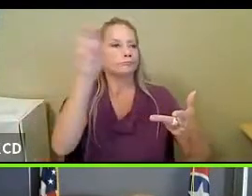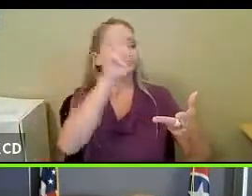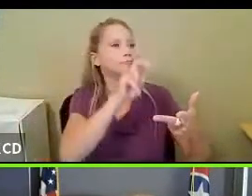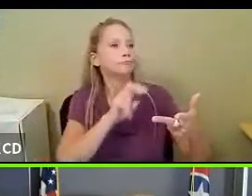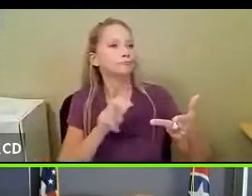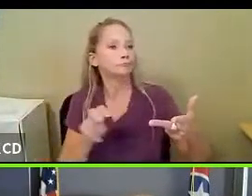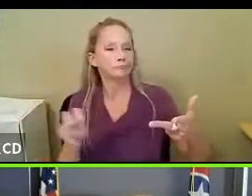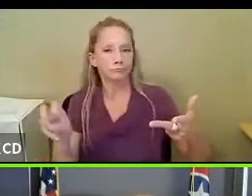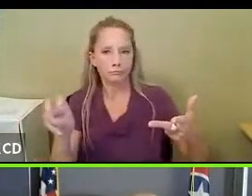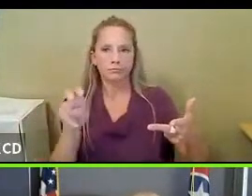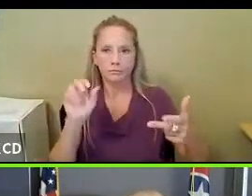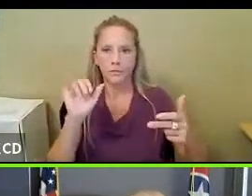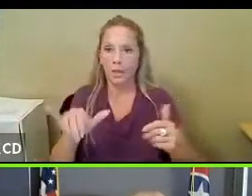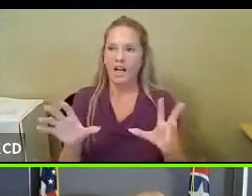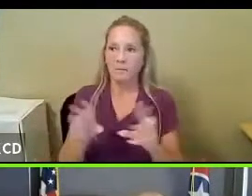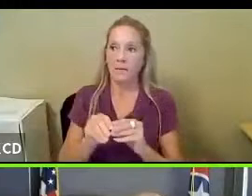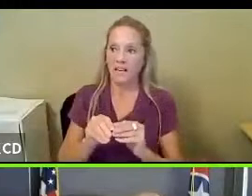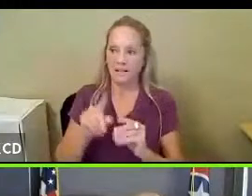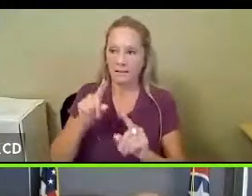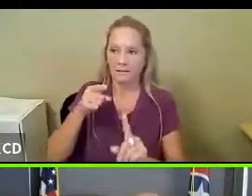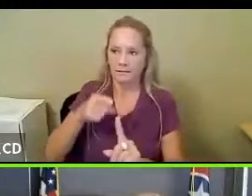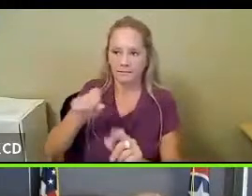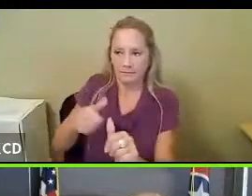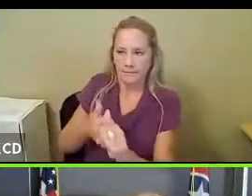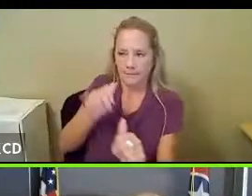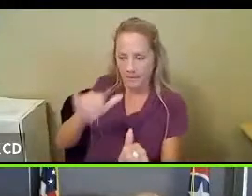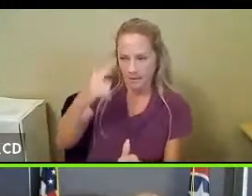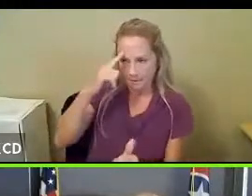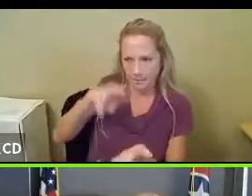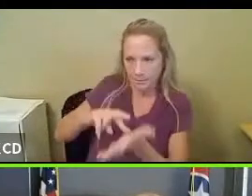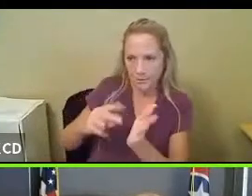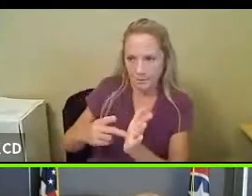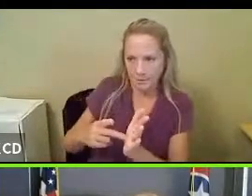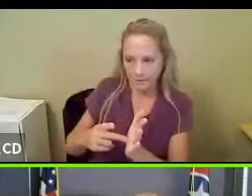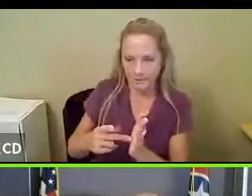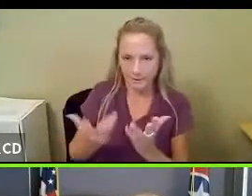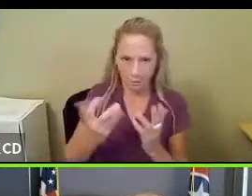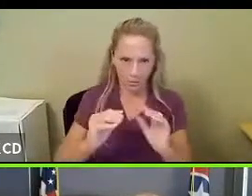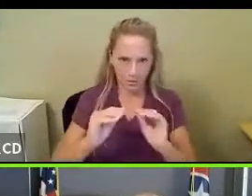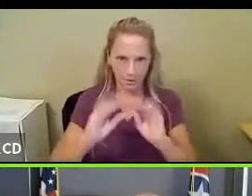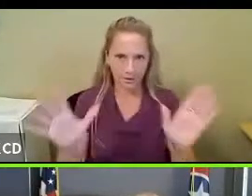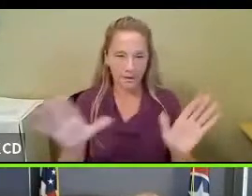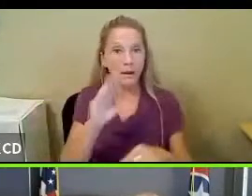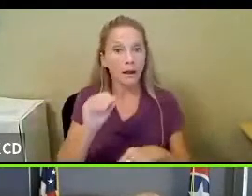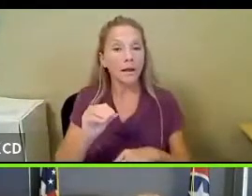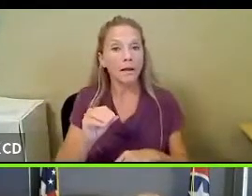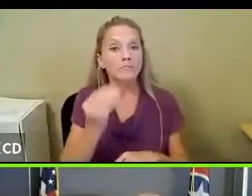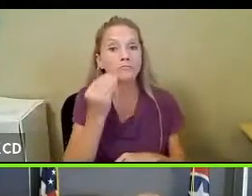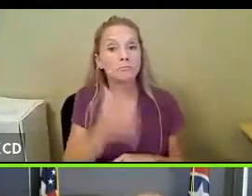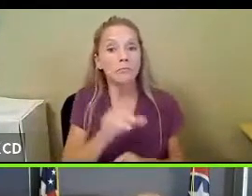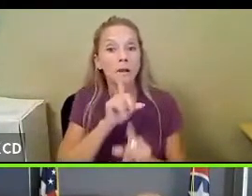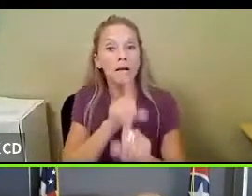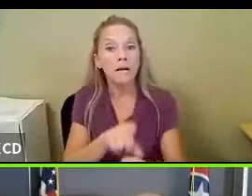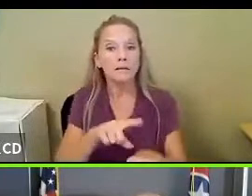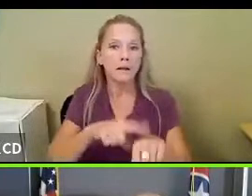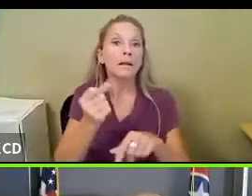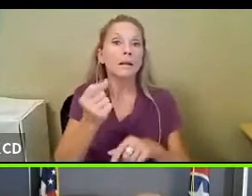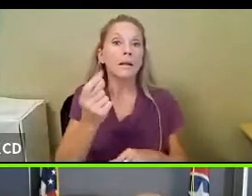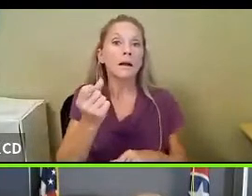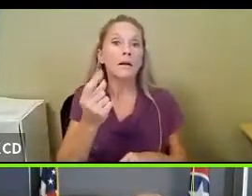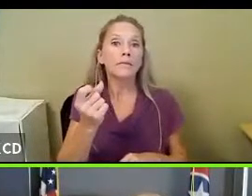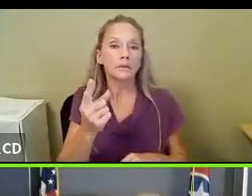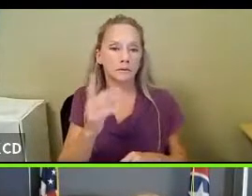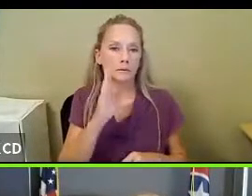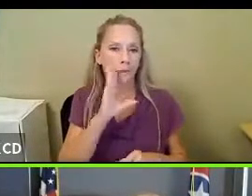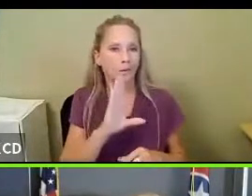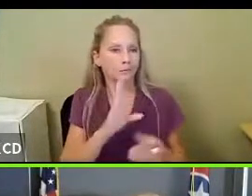So that was what that meeting was about. But per your question, an 11 o'clock closure would help many of the restaurants,